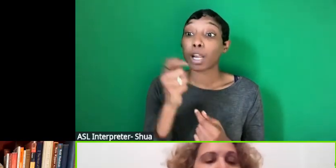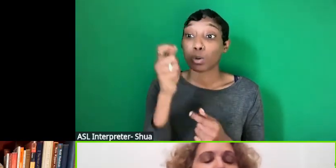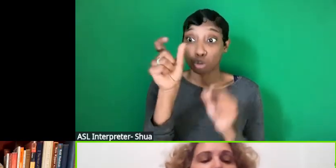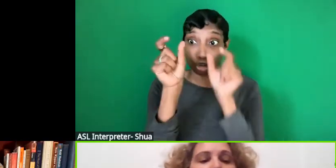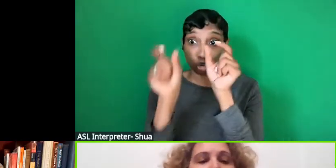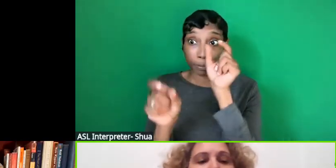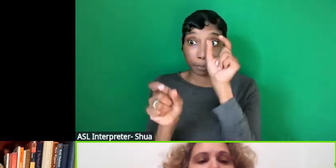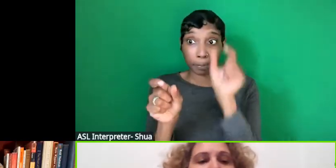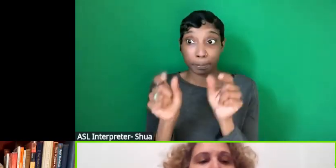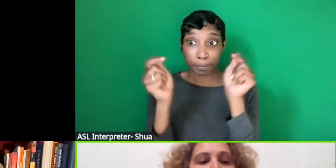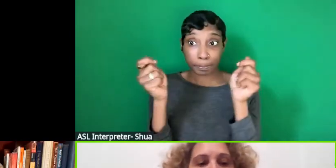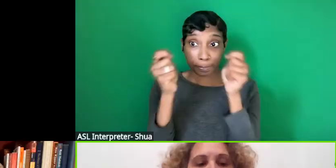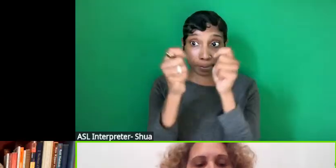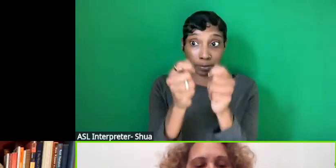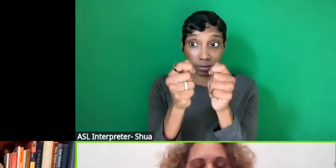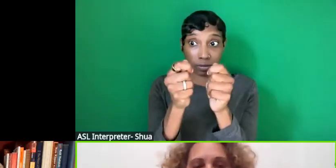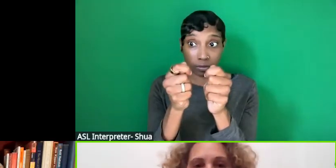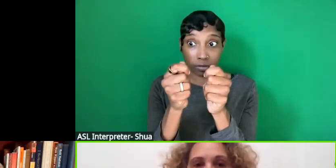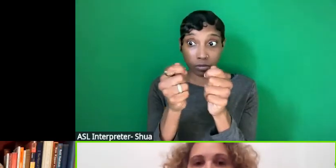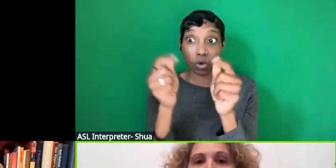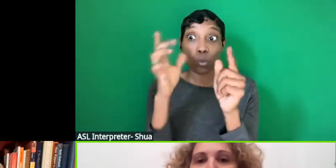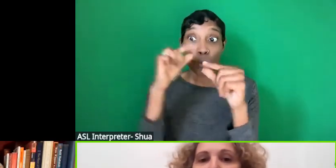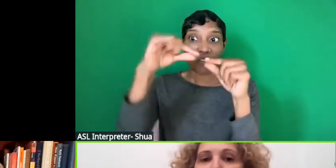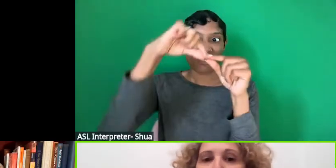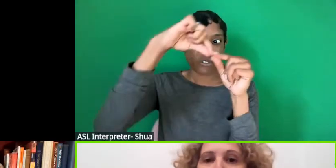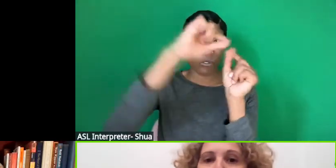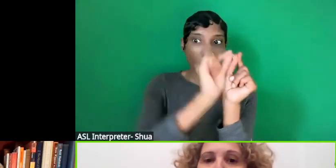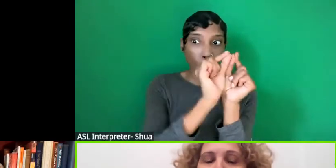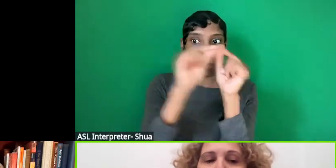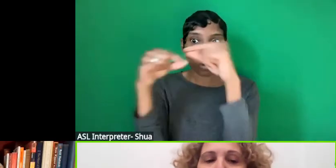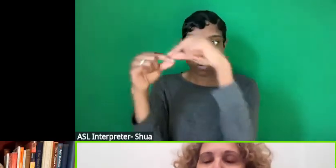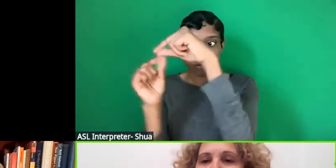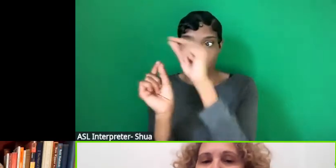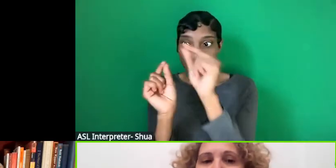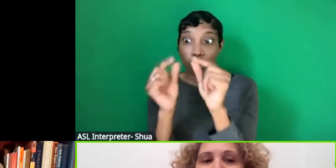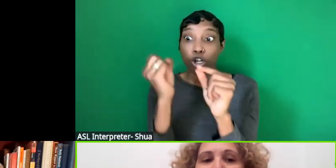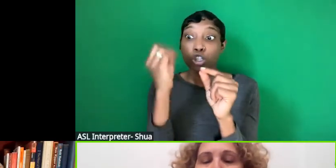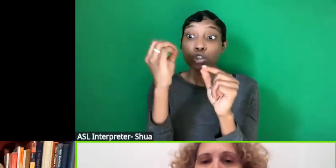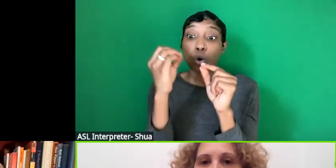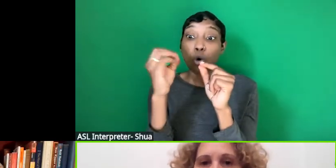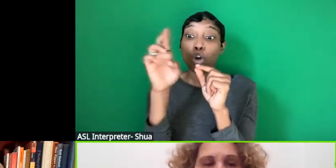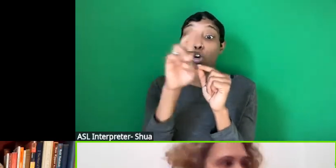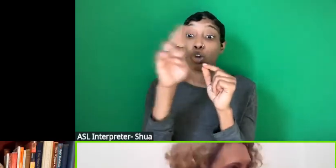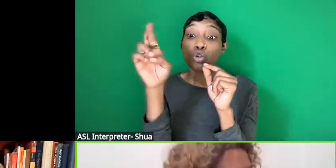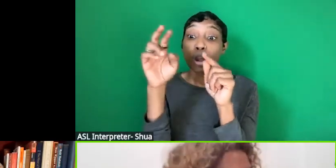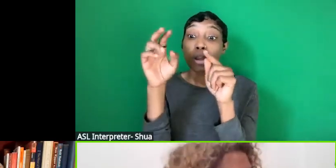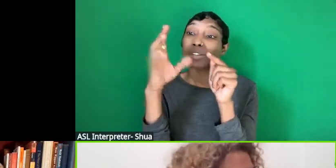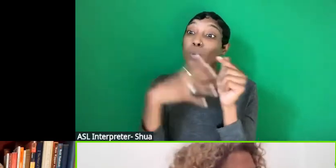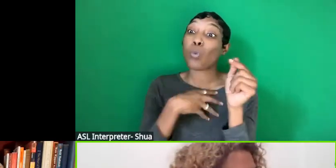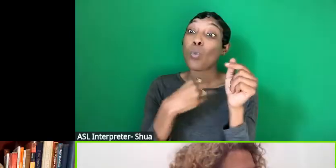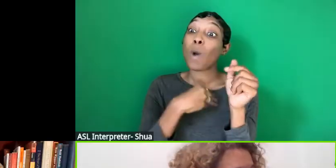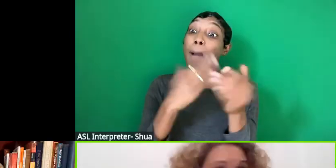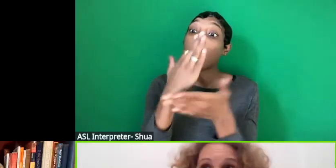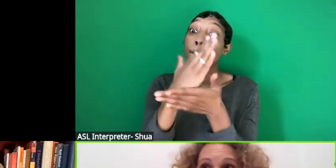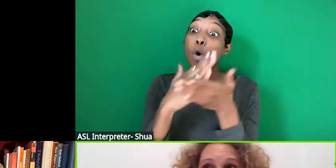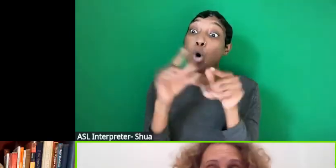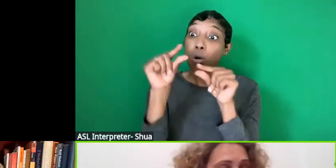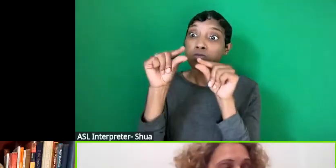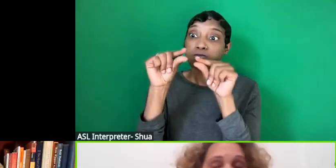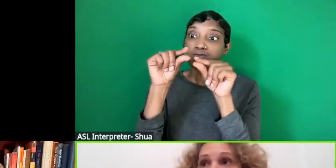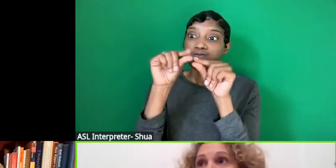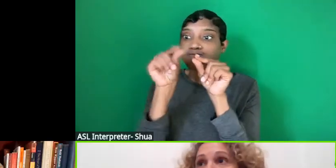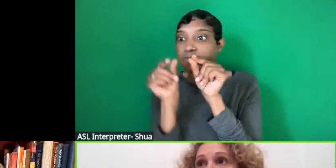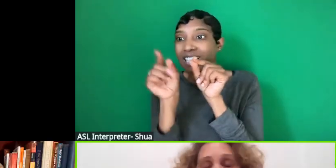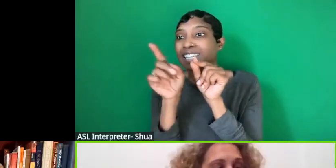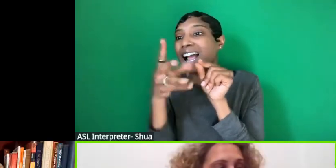okay? And you're going to fold the metal so that the white part faces outward. Okay, so let me do that in here. You're going to